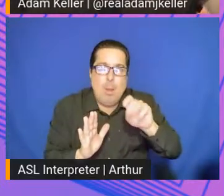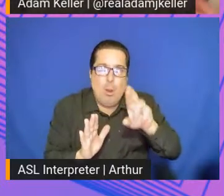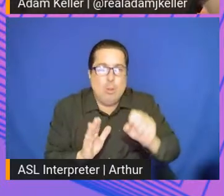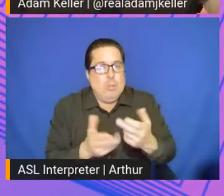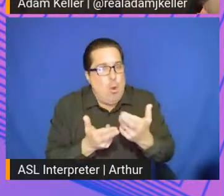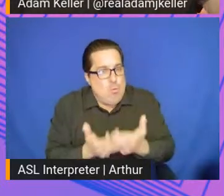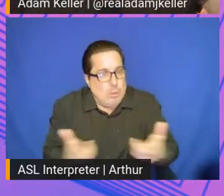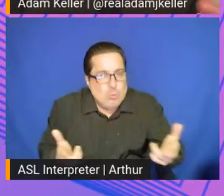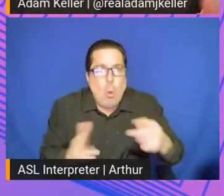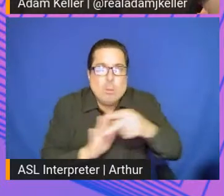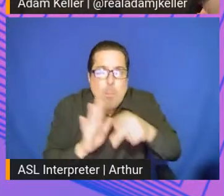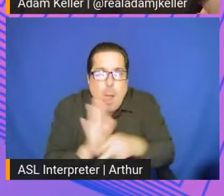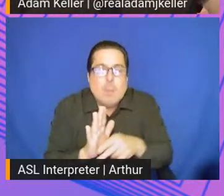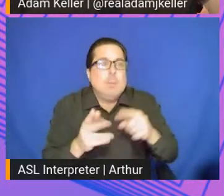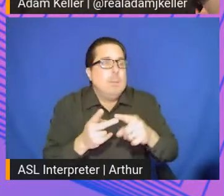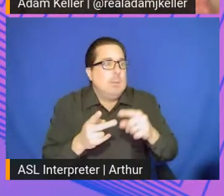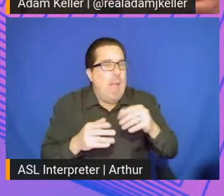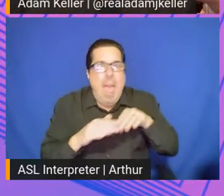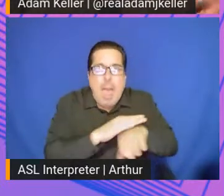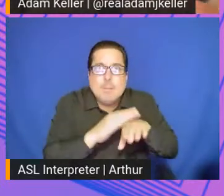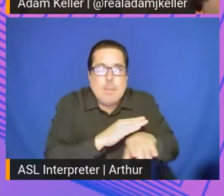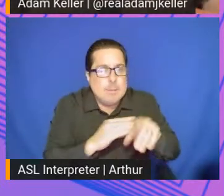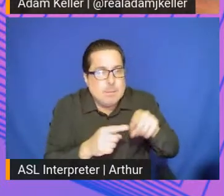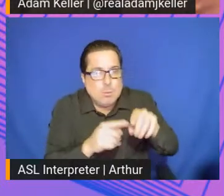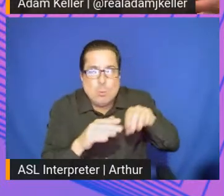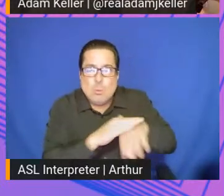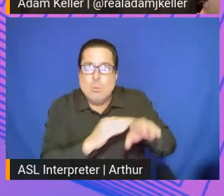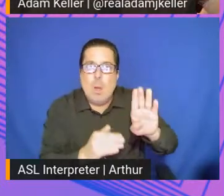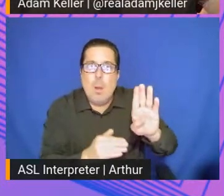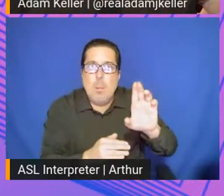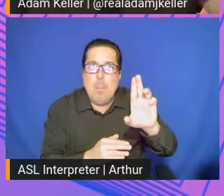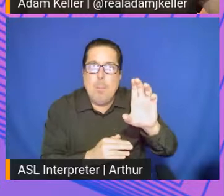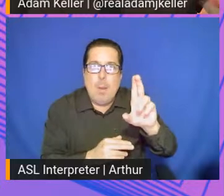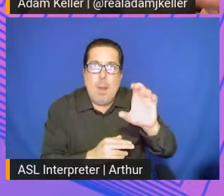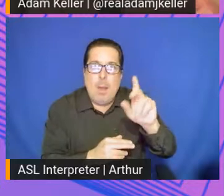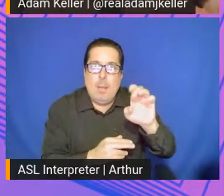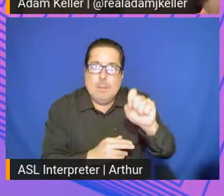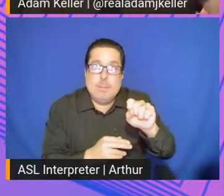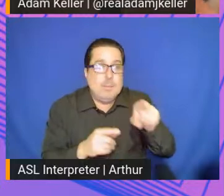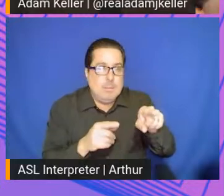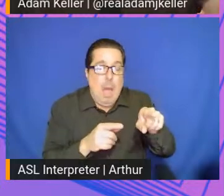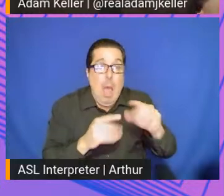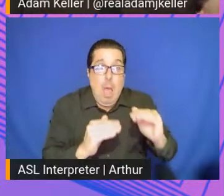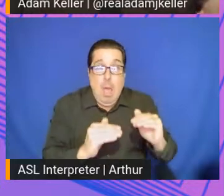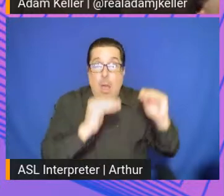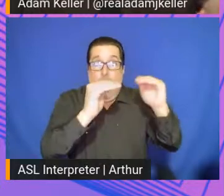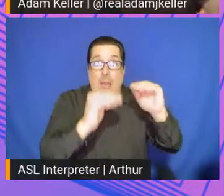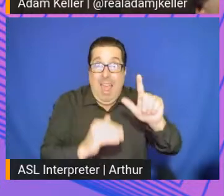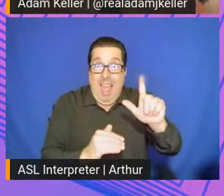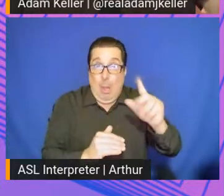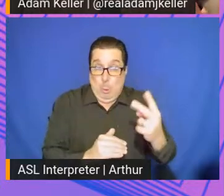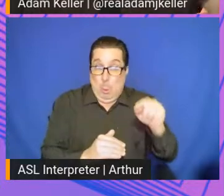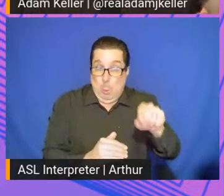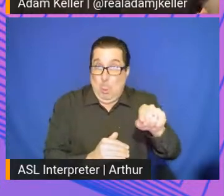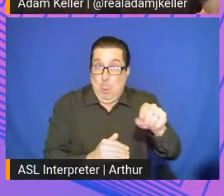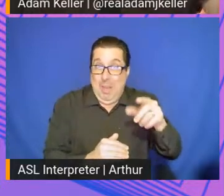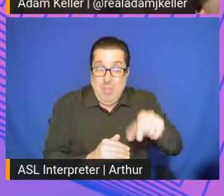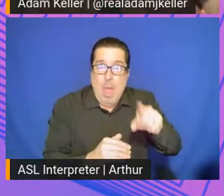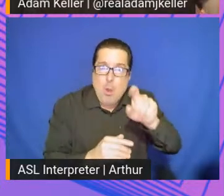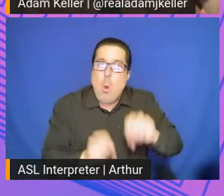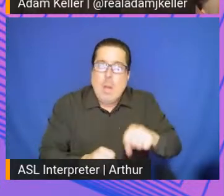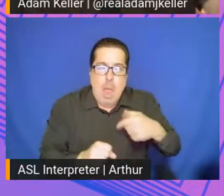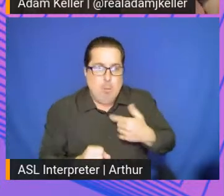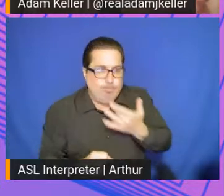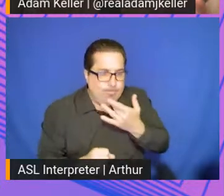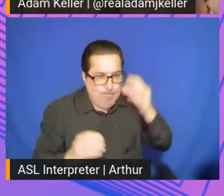grant access to buckets and so on. When you start to move to L2 constructs, you can leverage a lot of the opinion